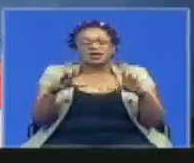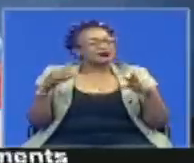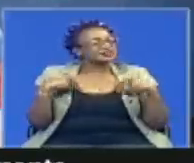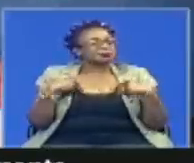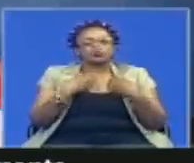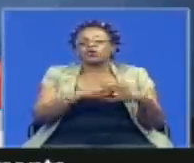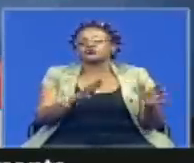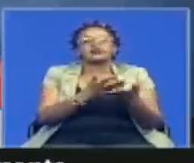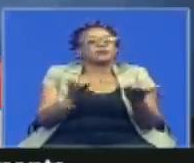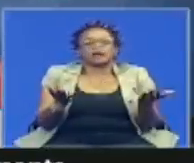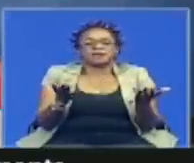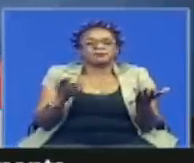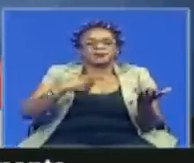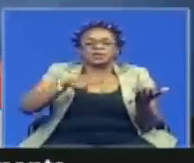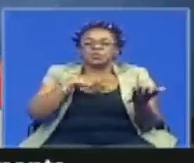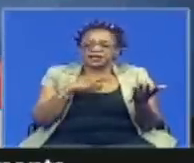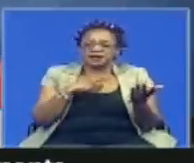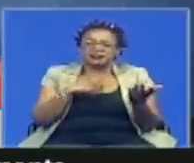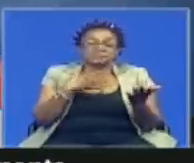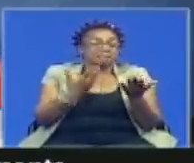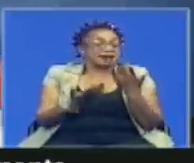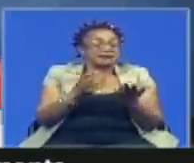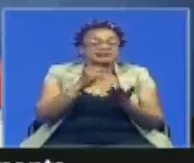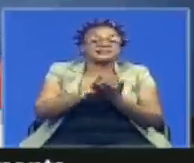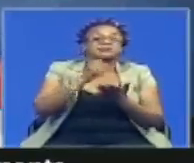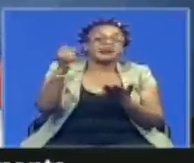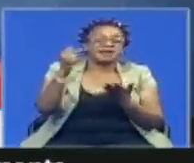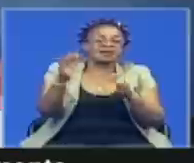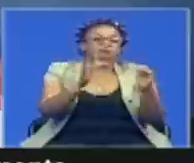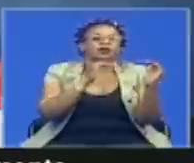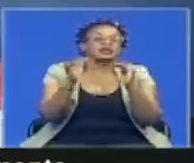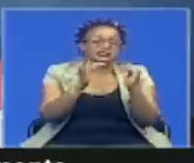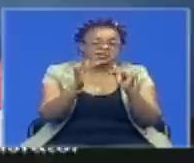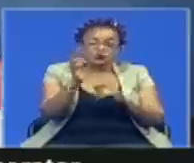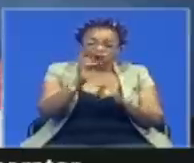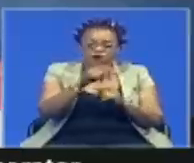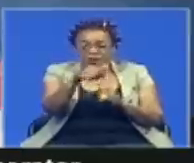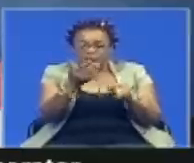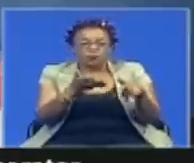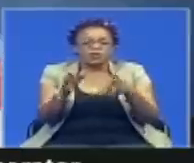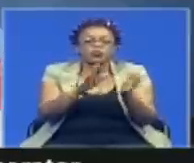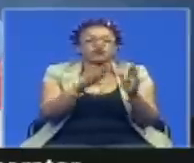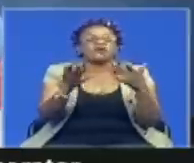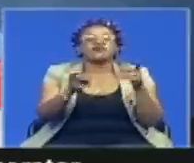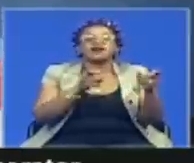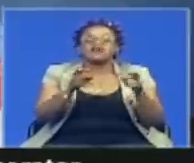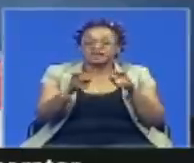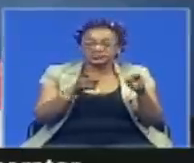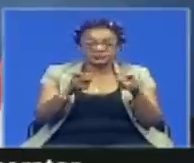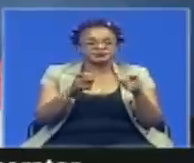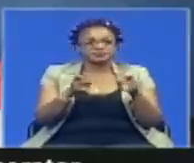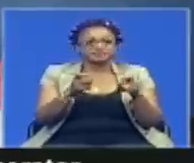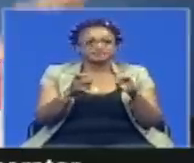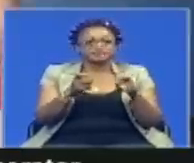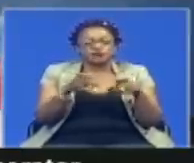So we either suspect democracy and possibly look for another model of governance, or